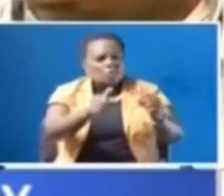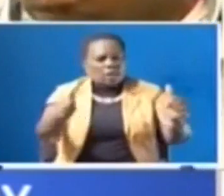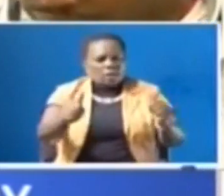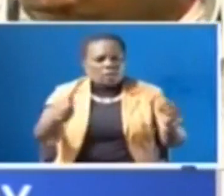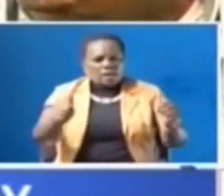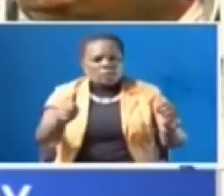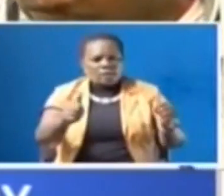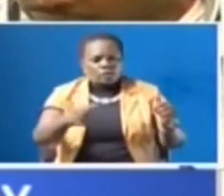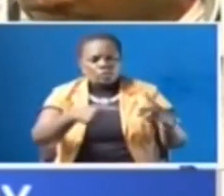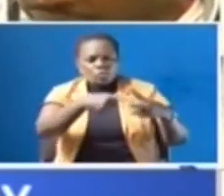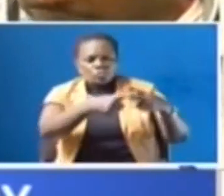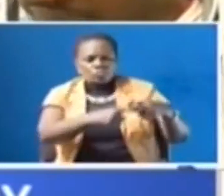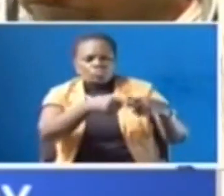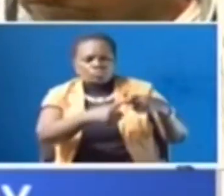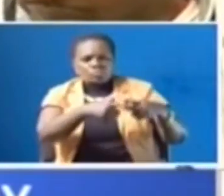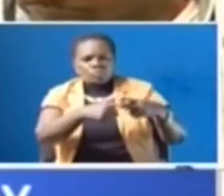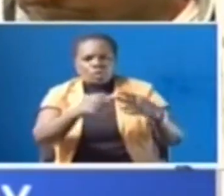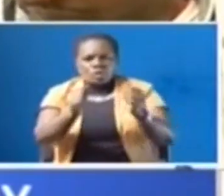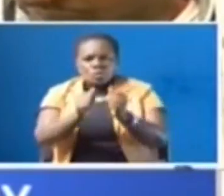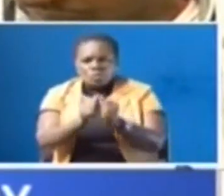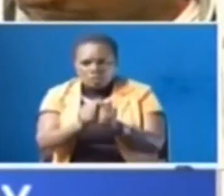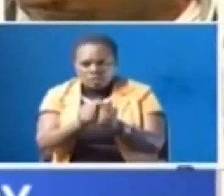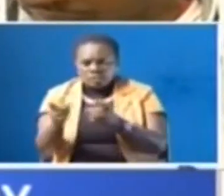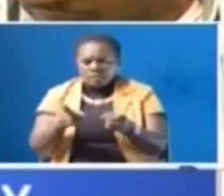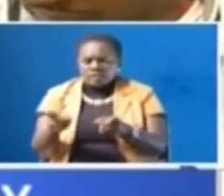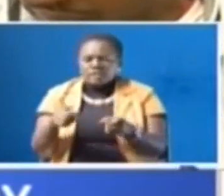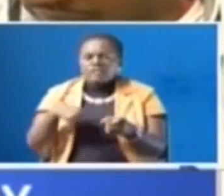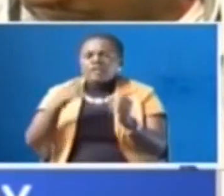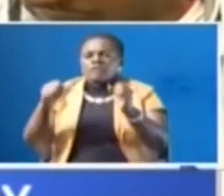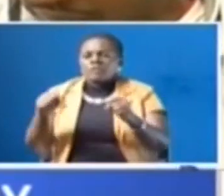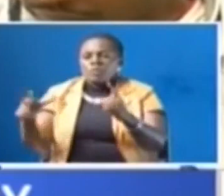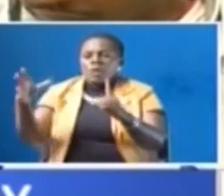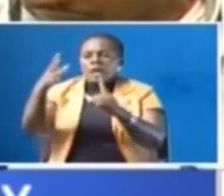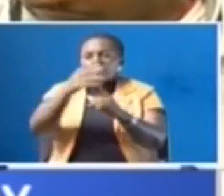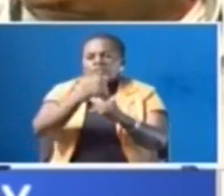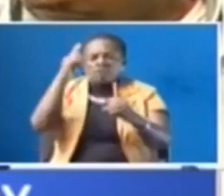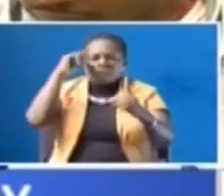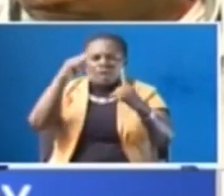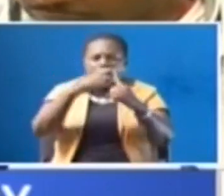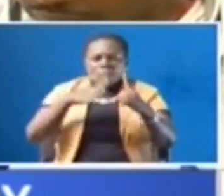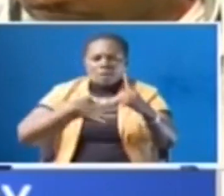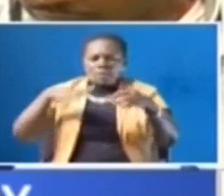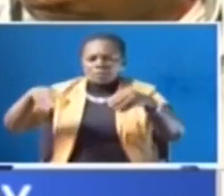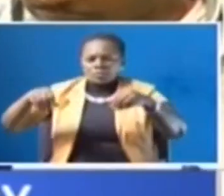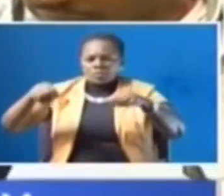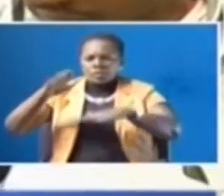to the tannery together with the mineral people, then we'll be able to achieve our goal of the quality.